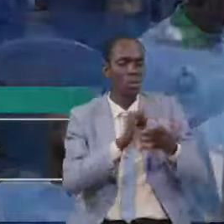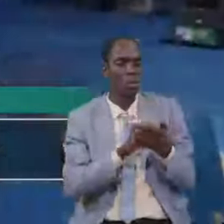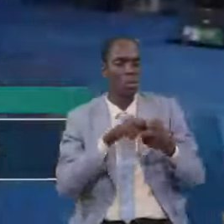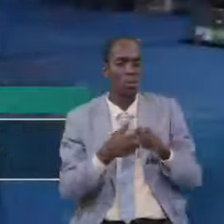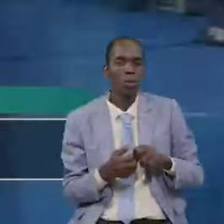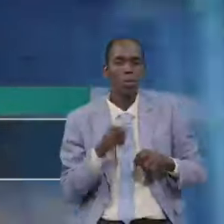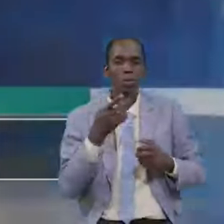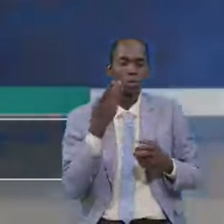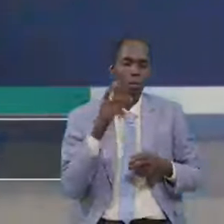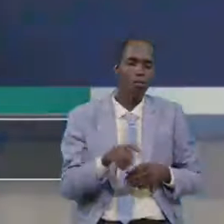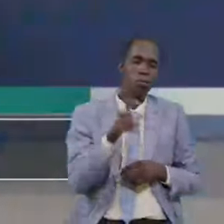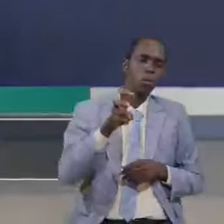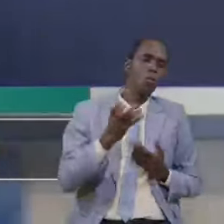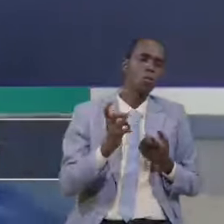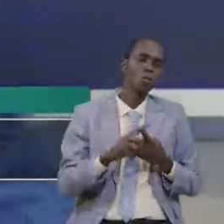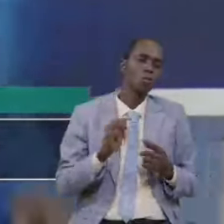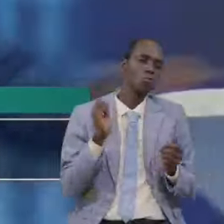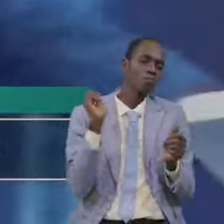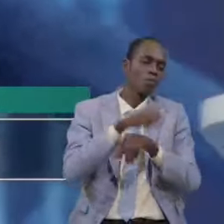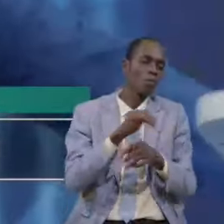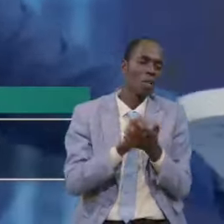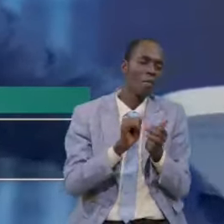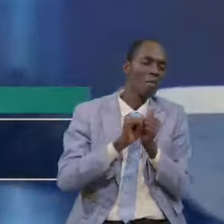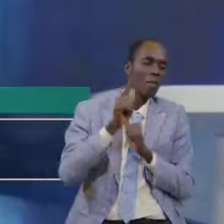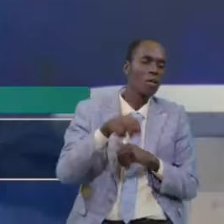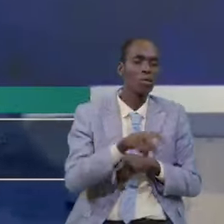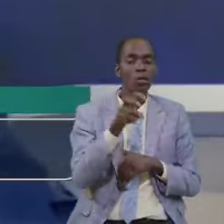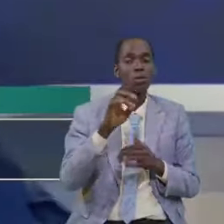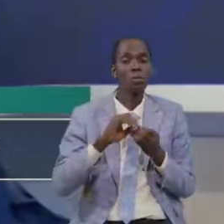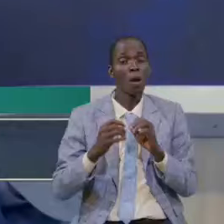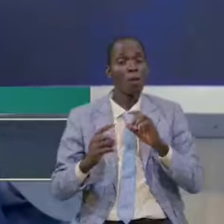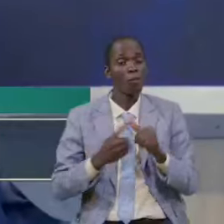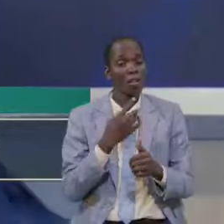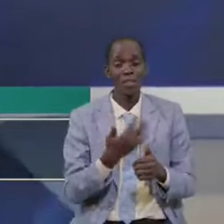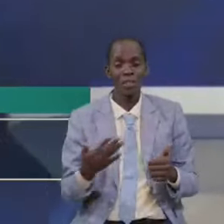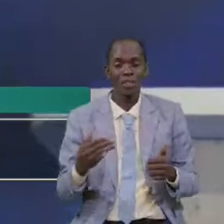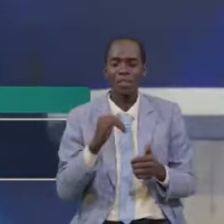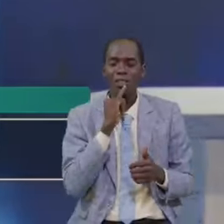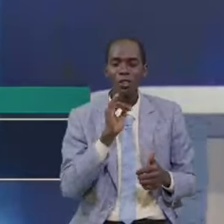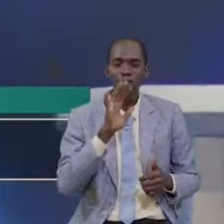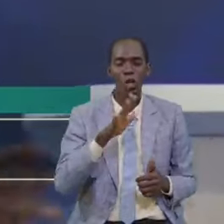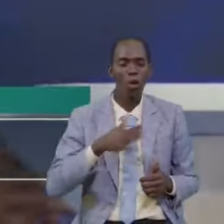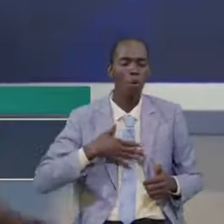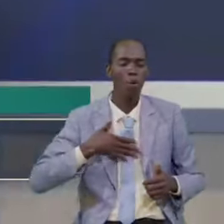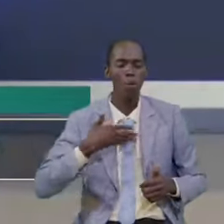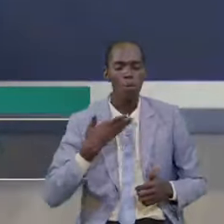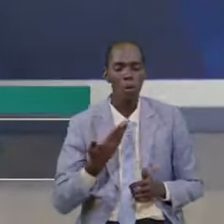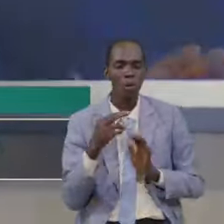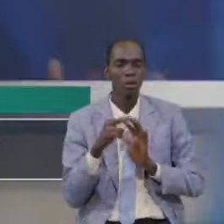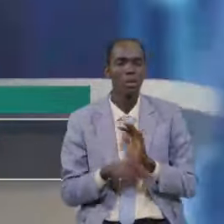The willingness is number one in our lives. The willingness to move towards glory. Number two